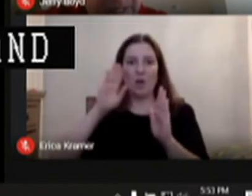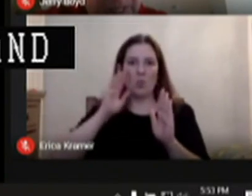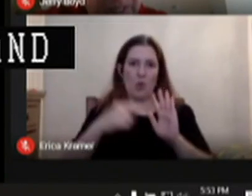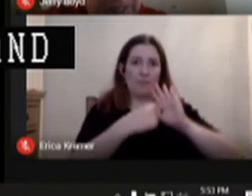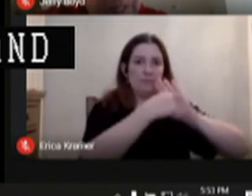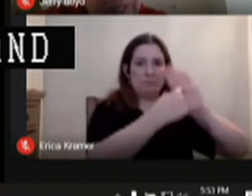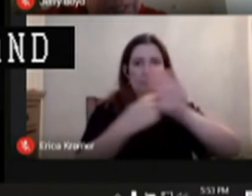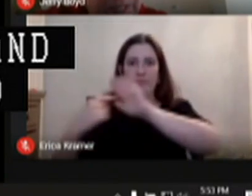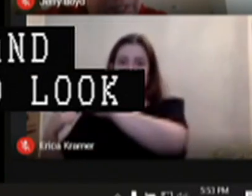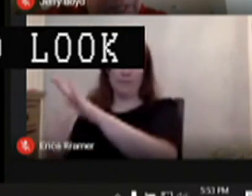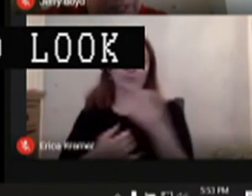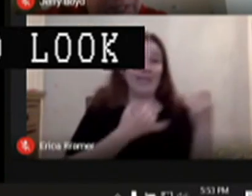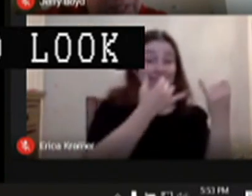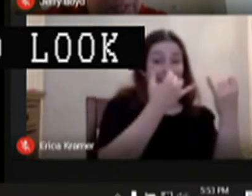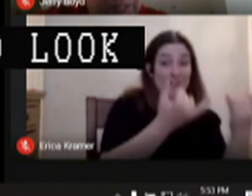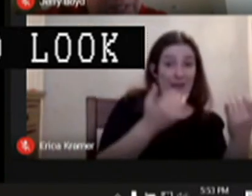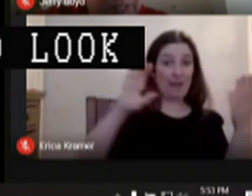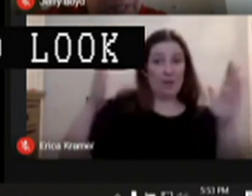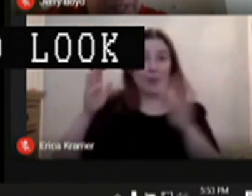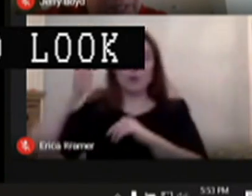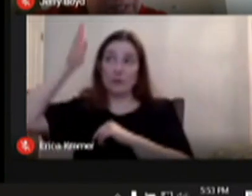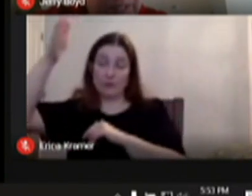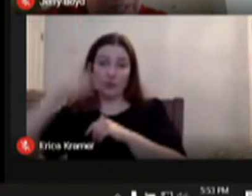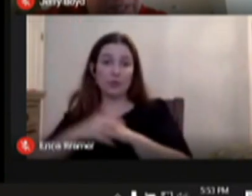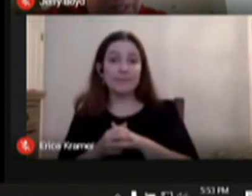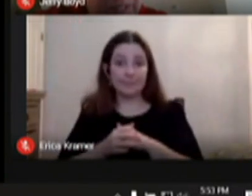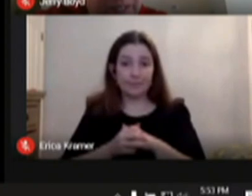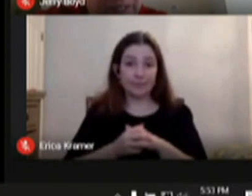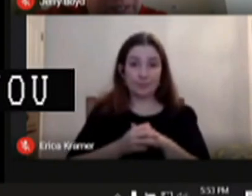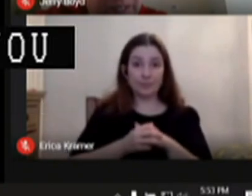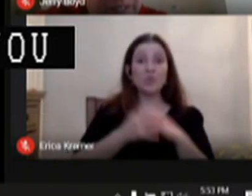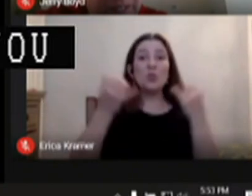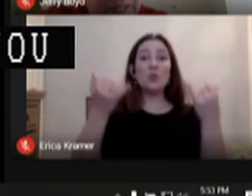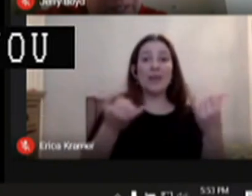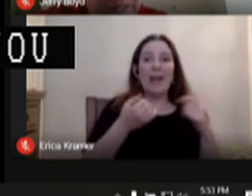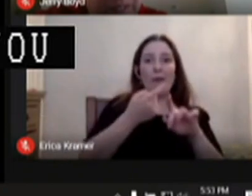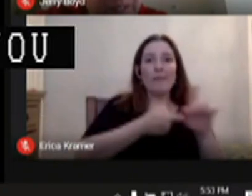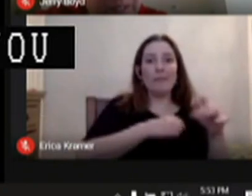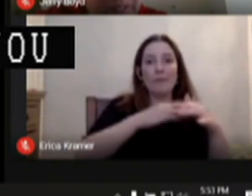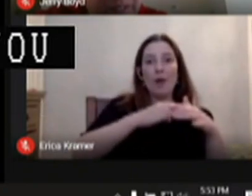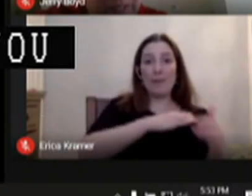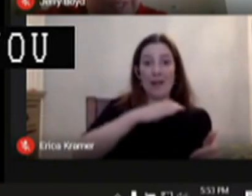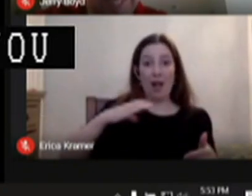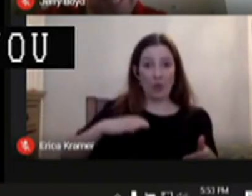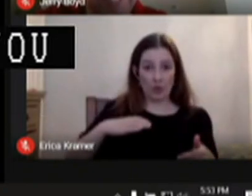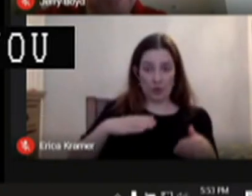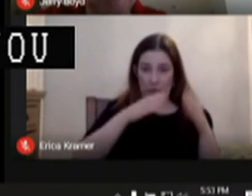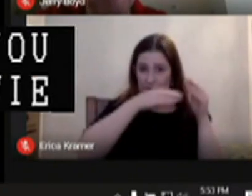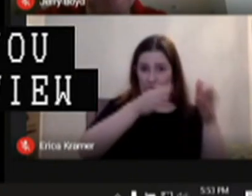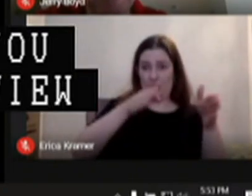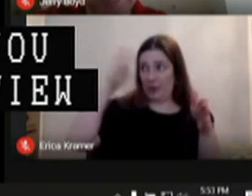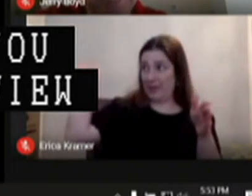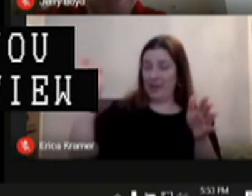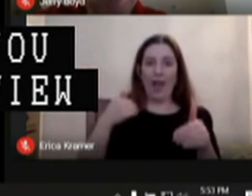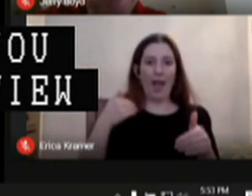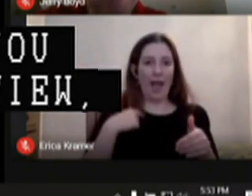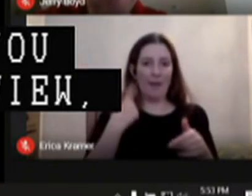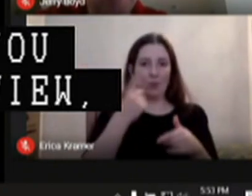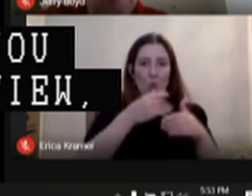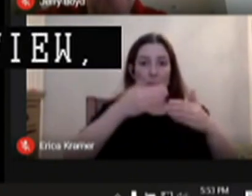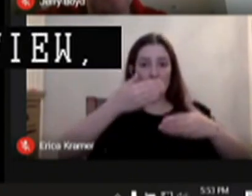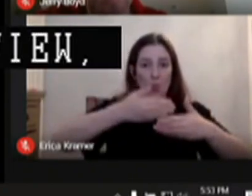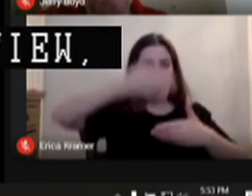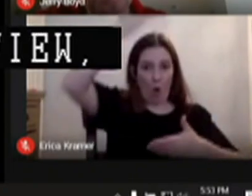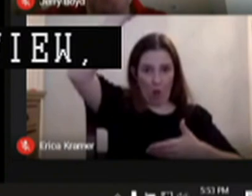like. Here from Congress Street, you can see that your current view, you're greeted by a wall of inaccessible granite